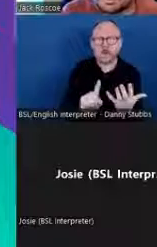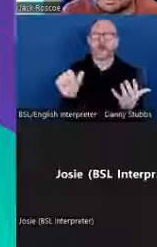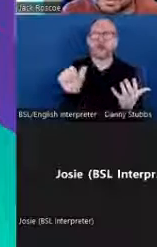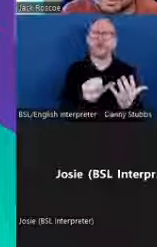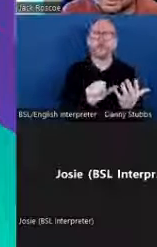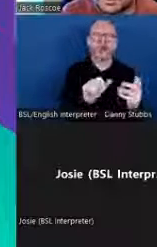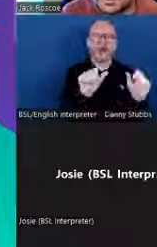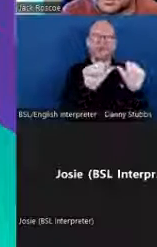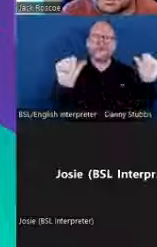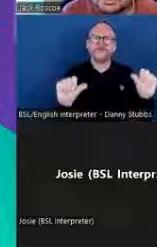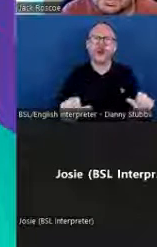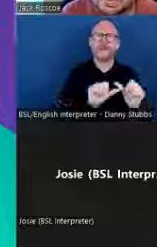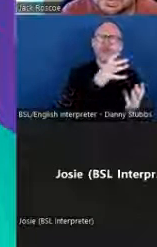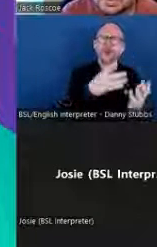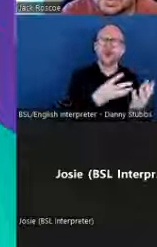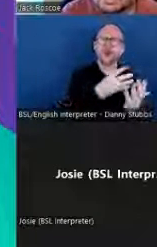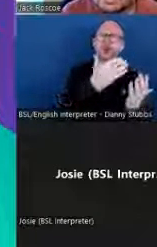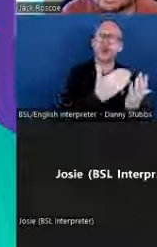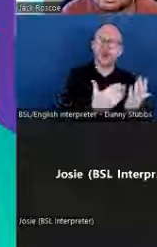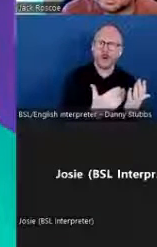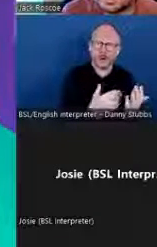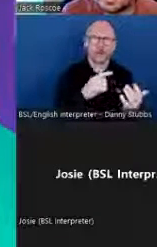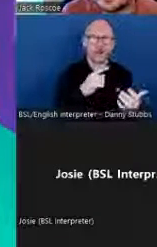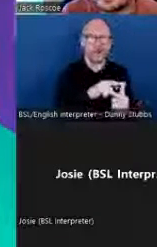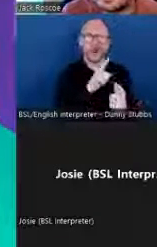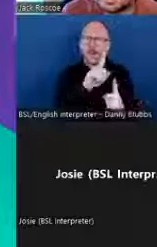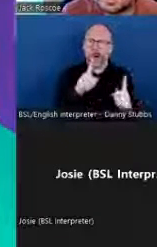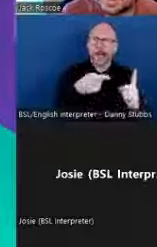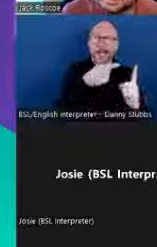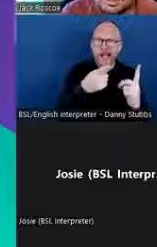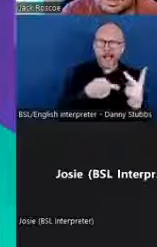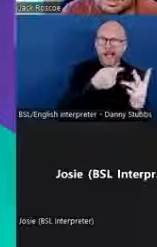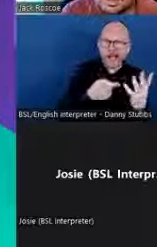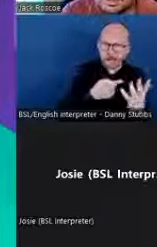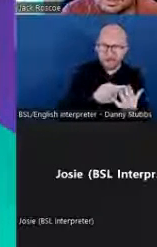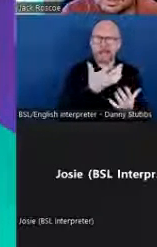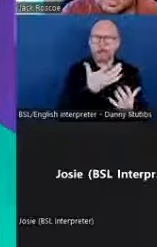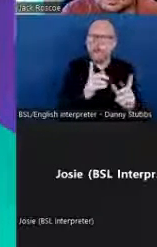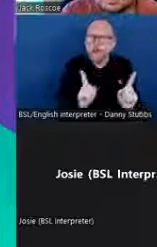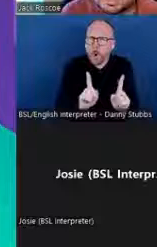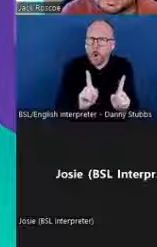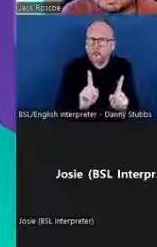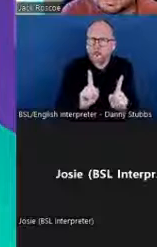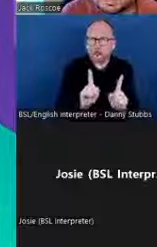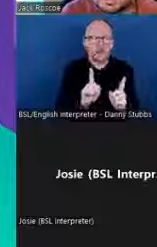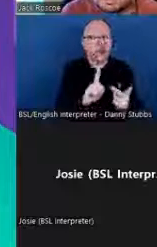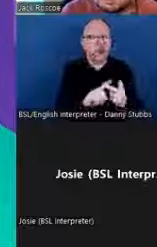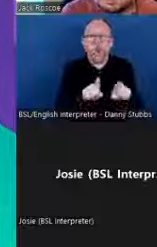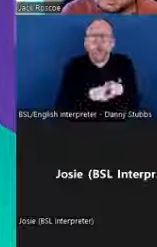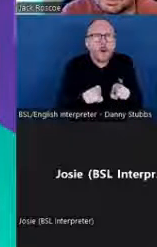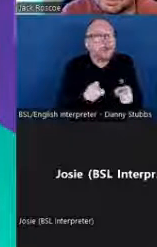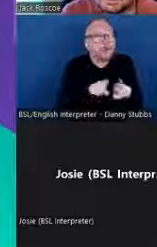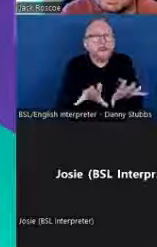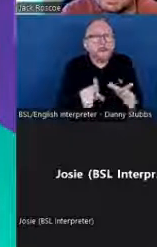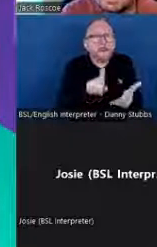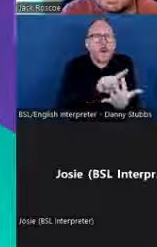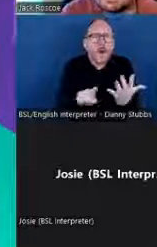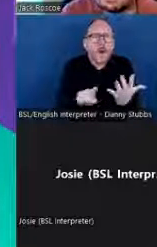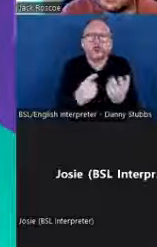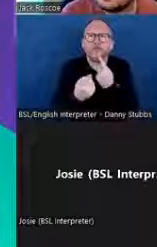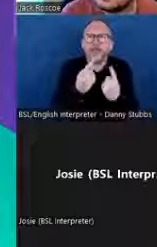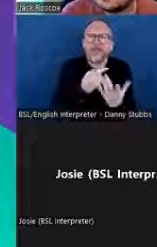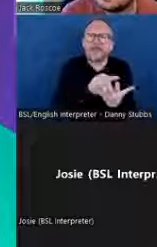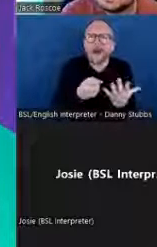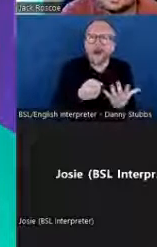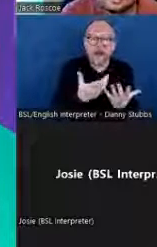think about the main goals and the strategic objectives that your organization and events have, and the types of data and insight that would be most useful